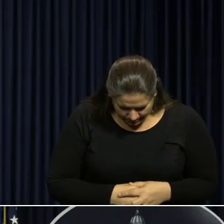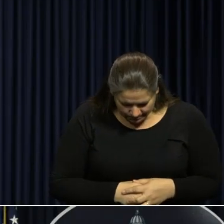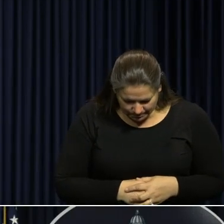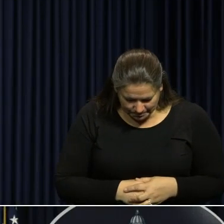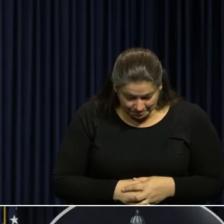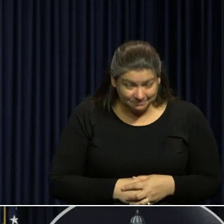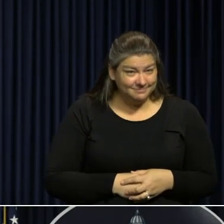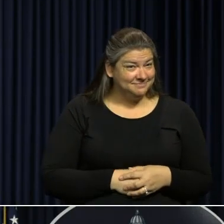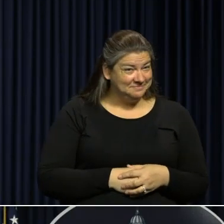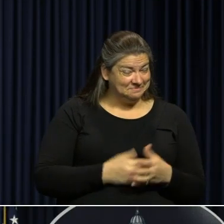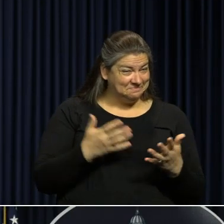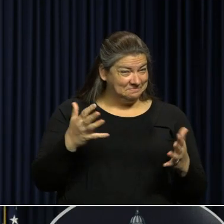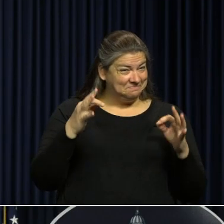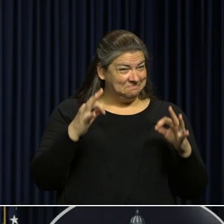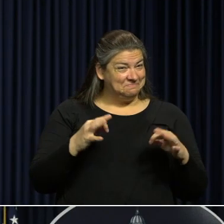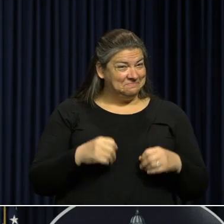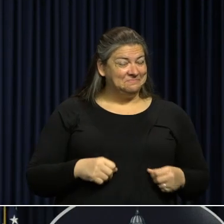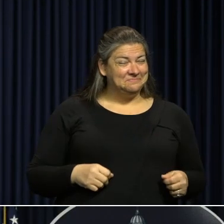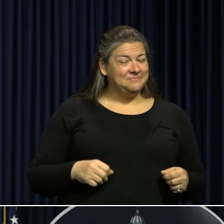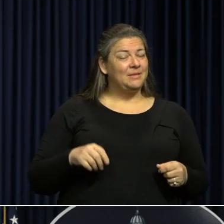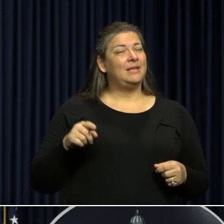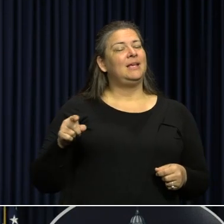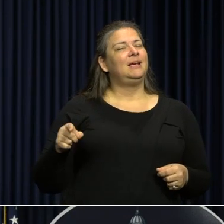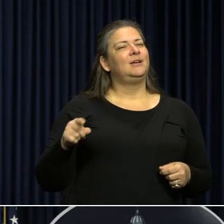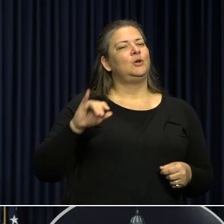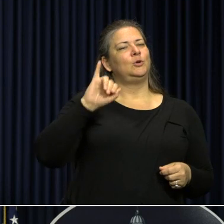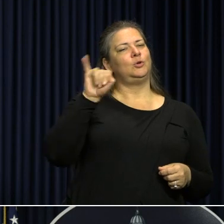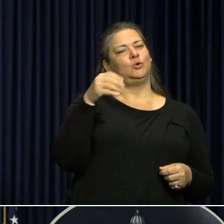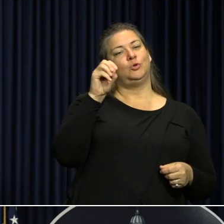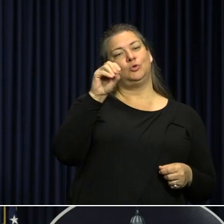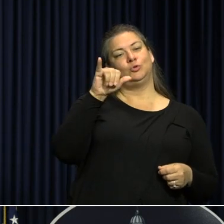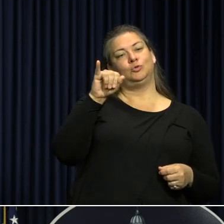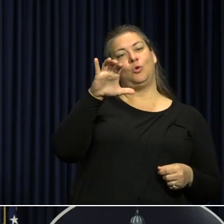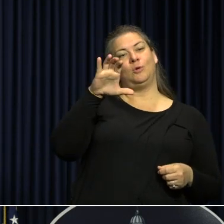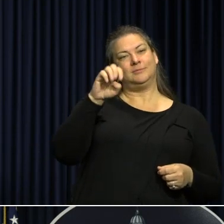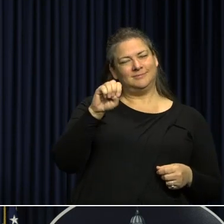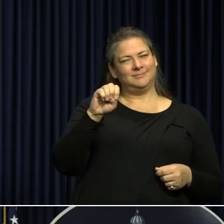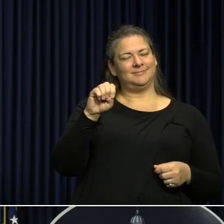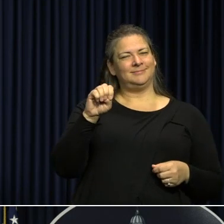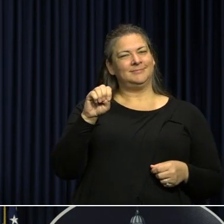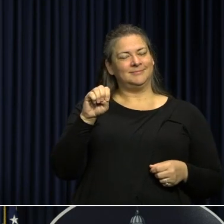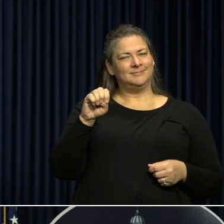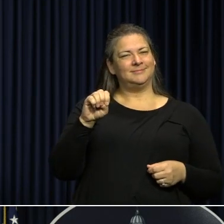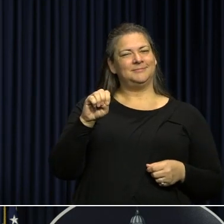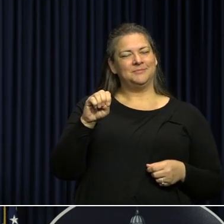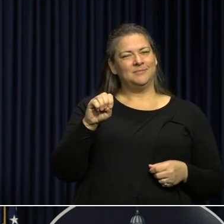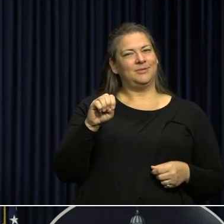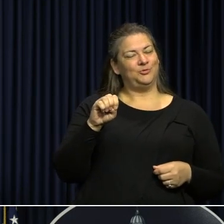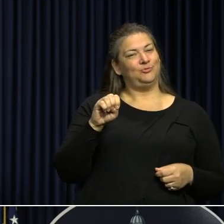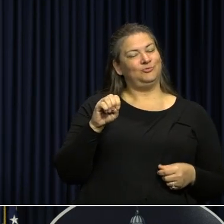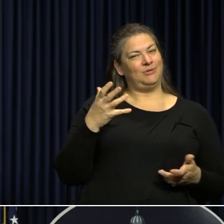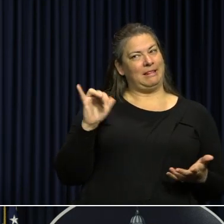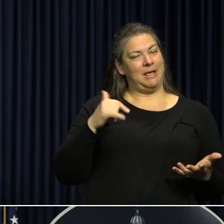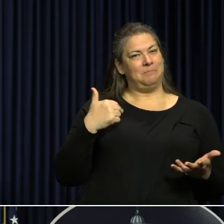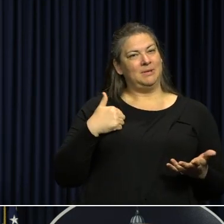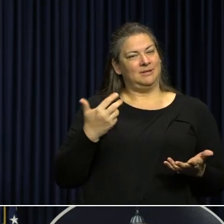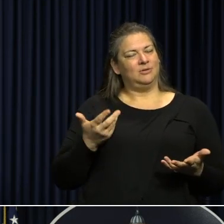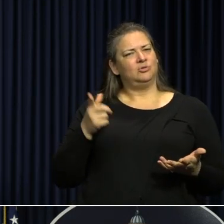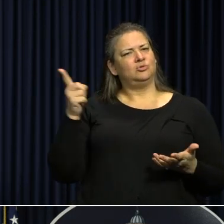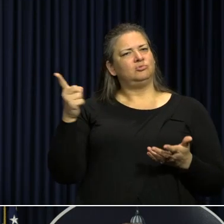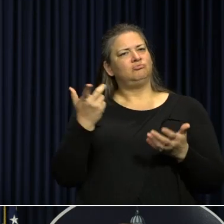All right, this is Joyce, who, like me today, was